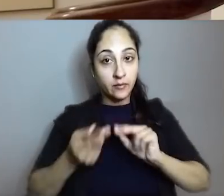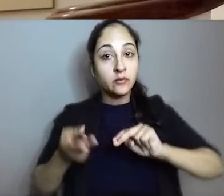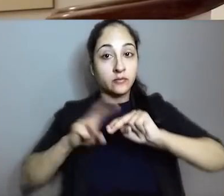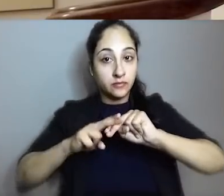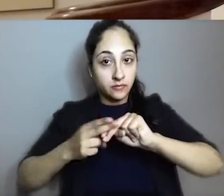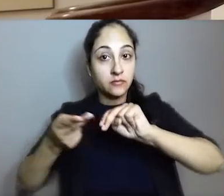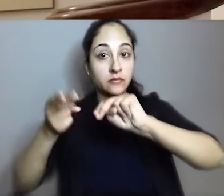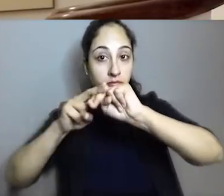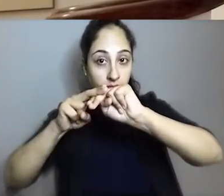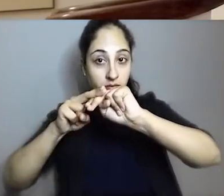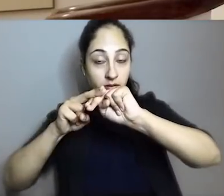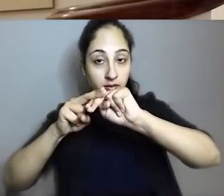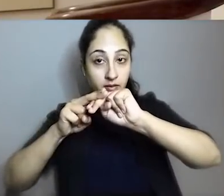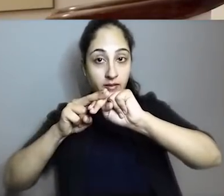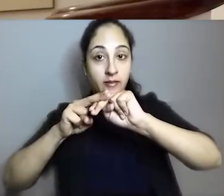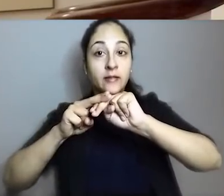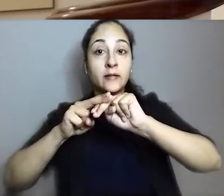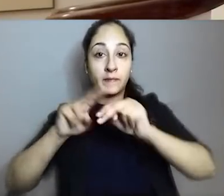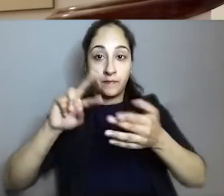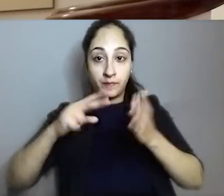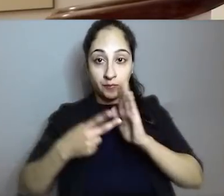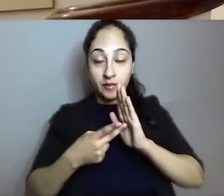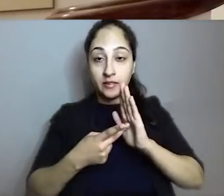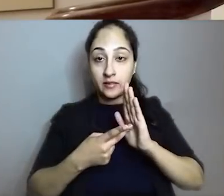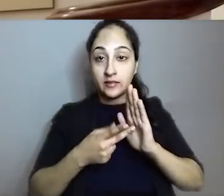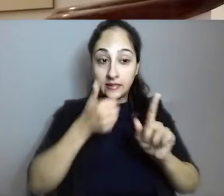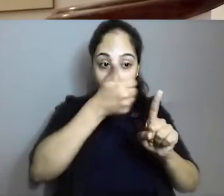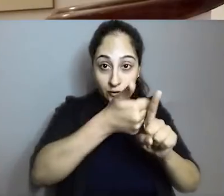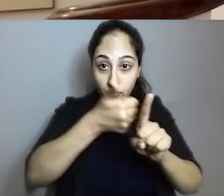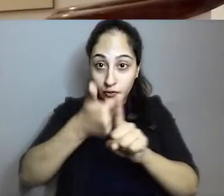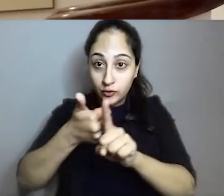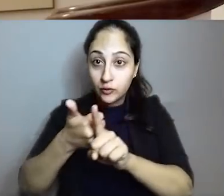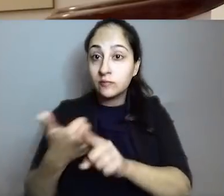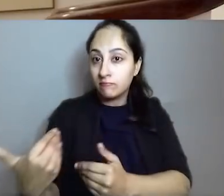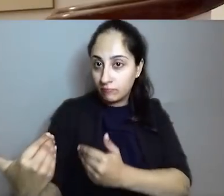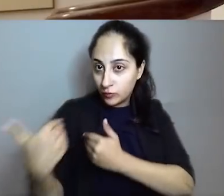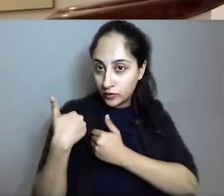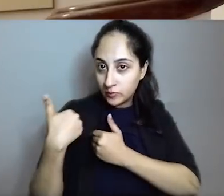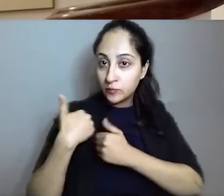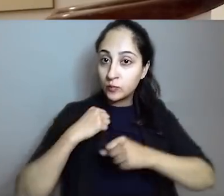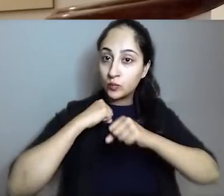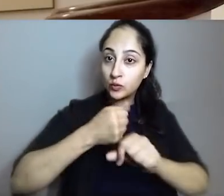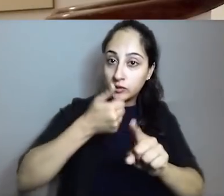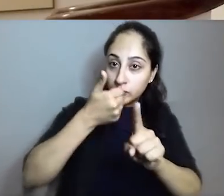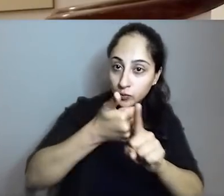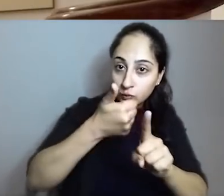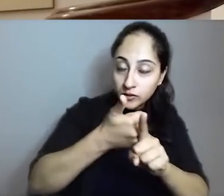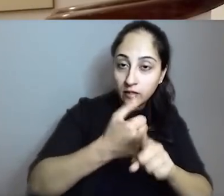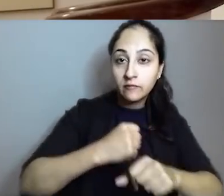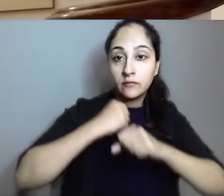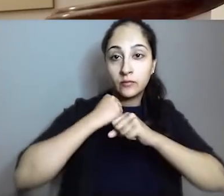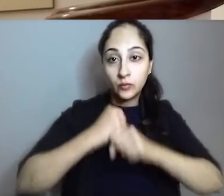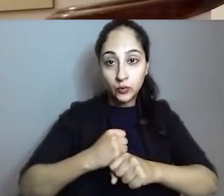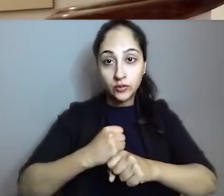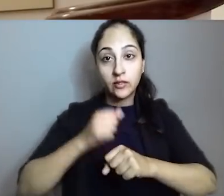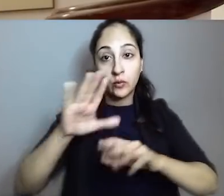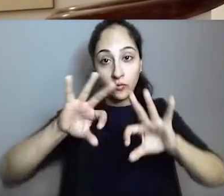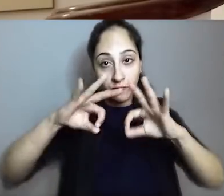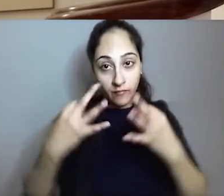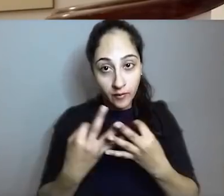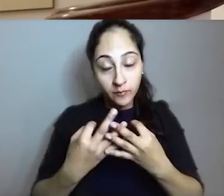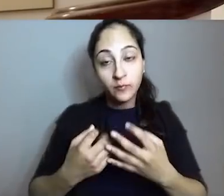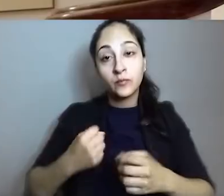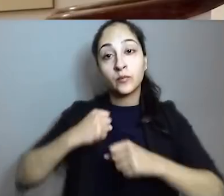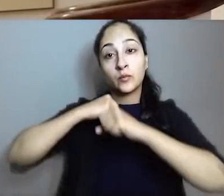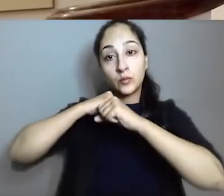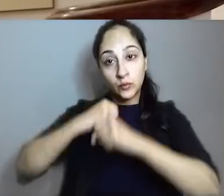take personal responsibility to protect themselves, their families, and the communities by